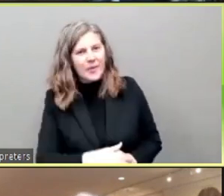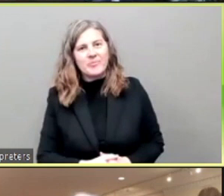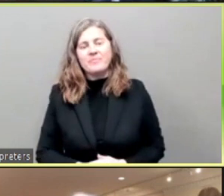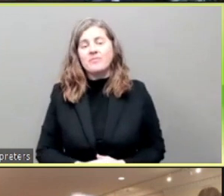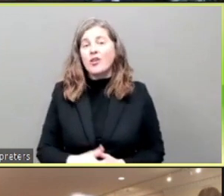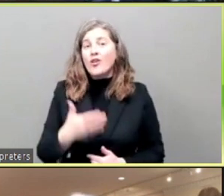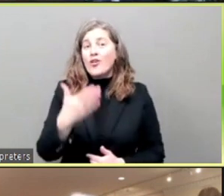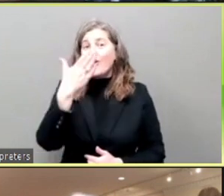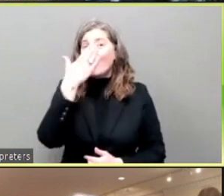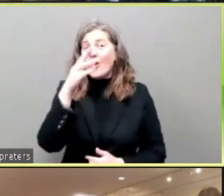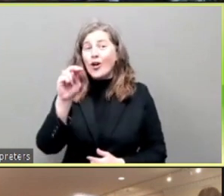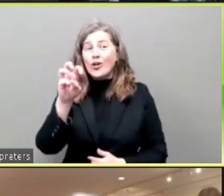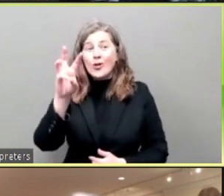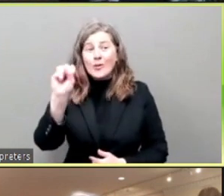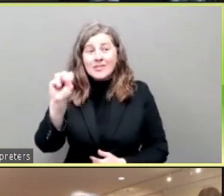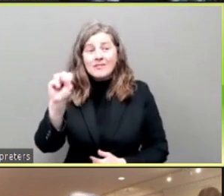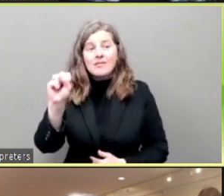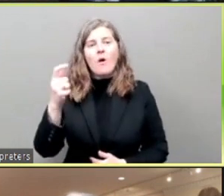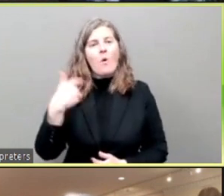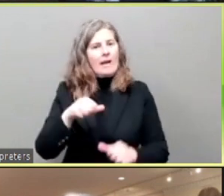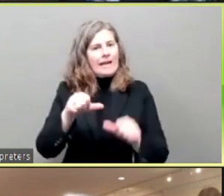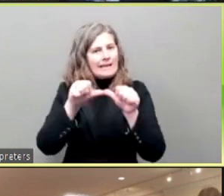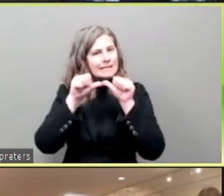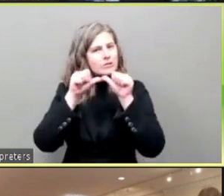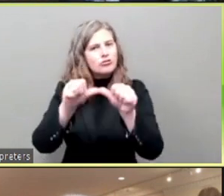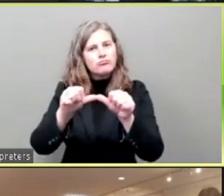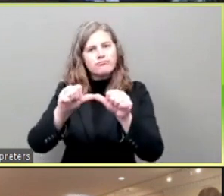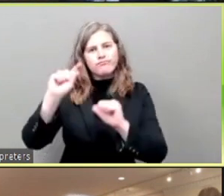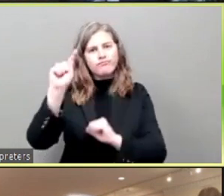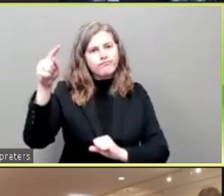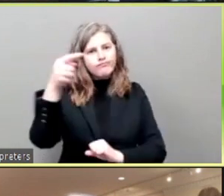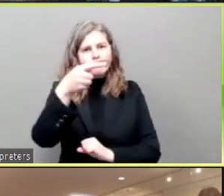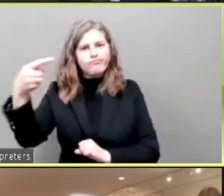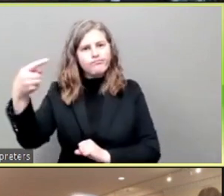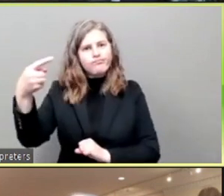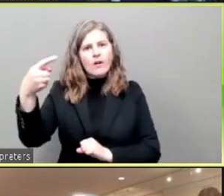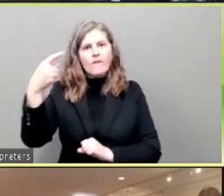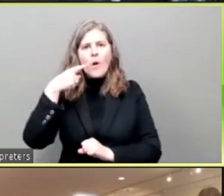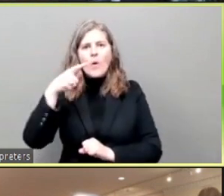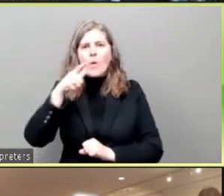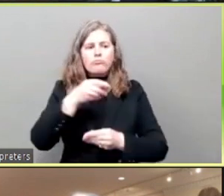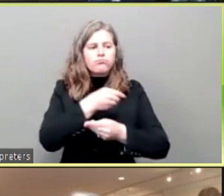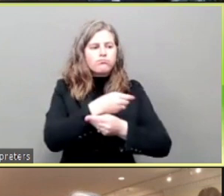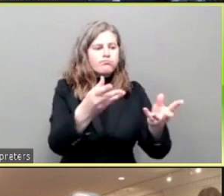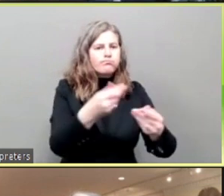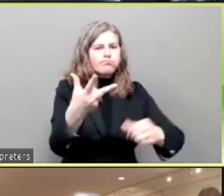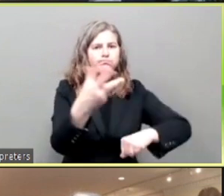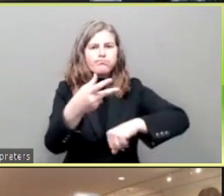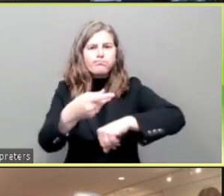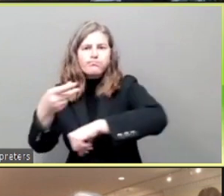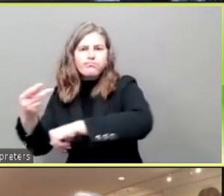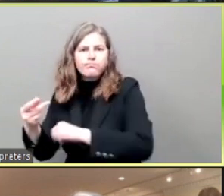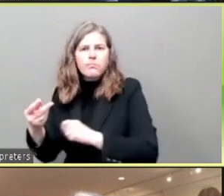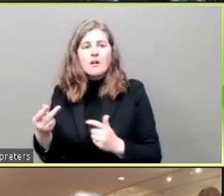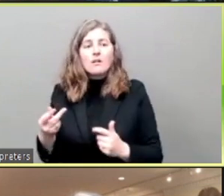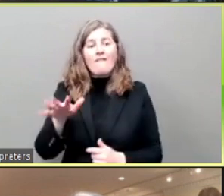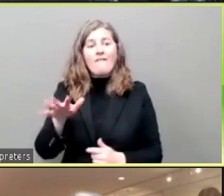good news, New Mexico continues to lead in the nation with vaccine distribution.